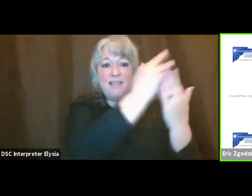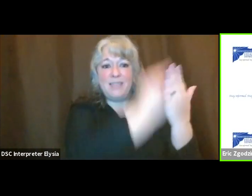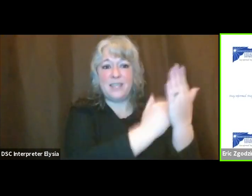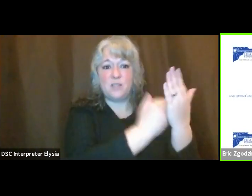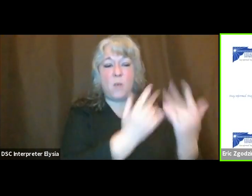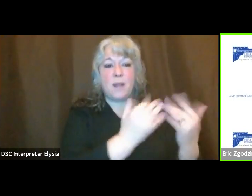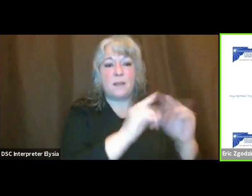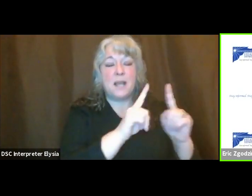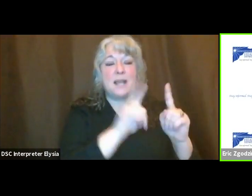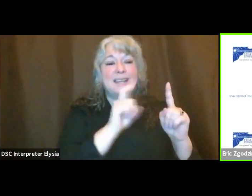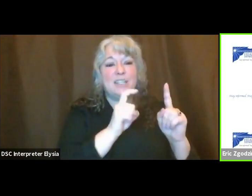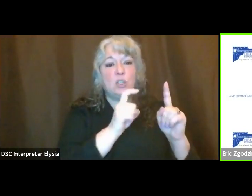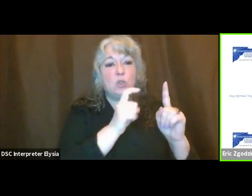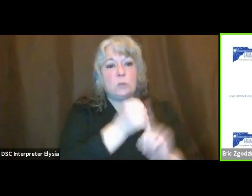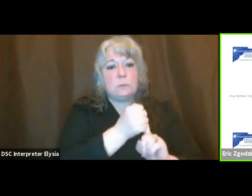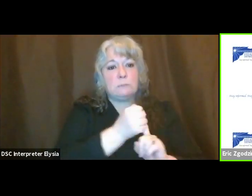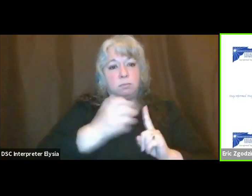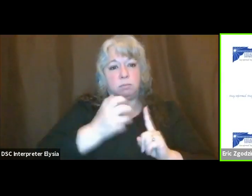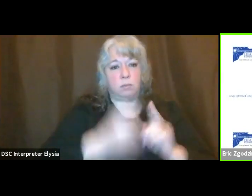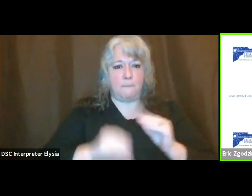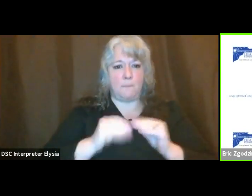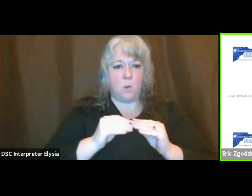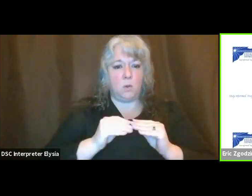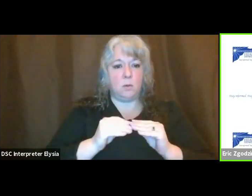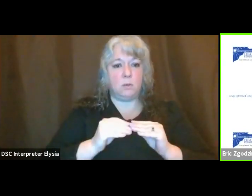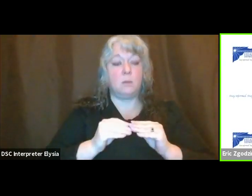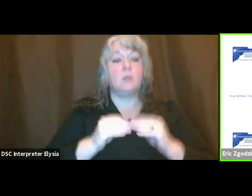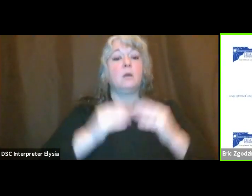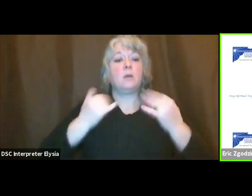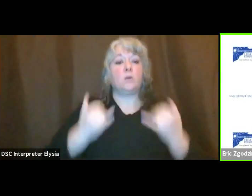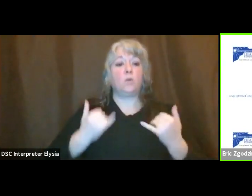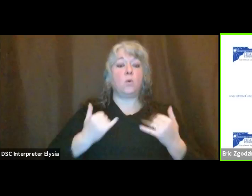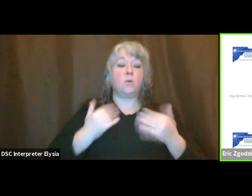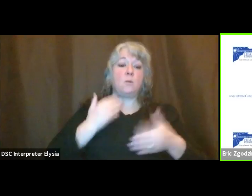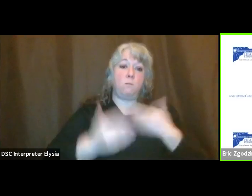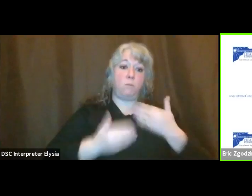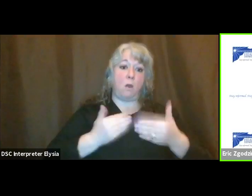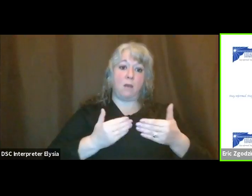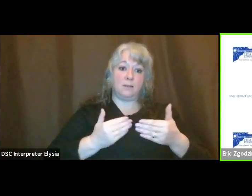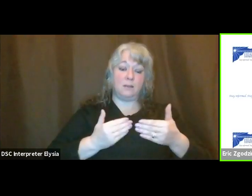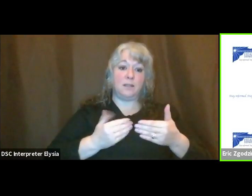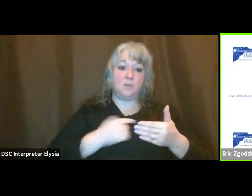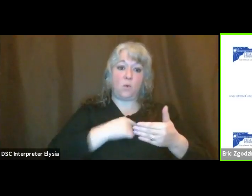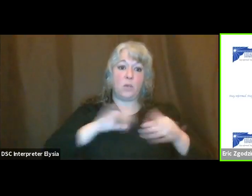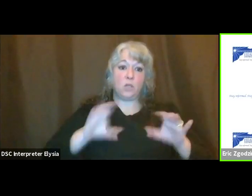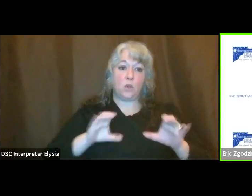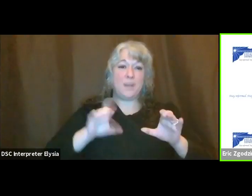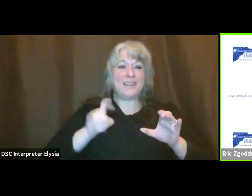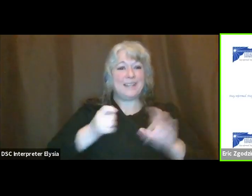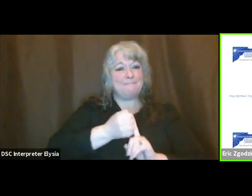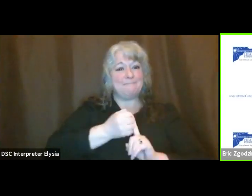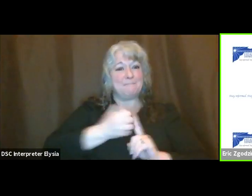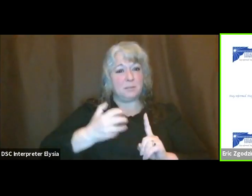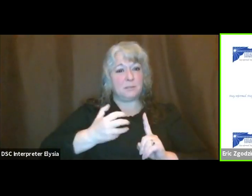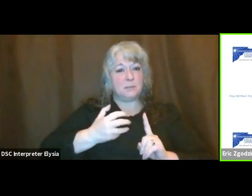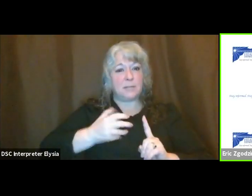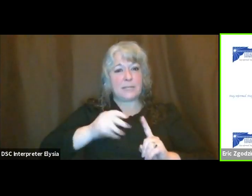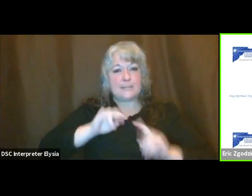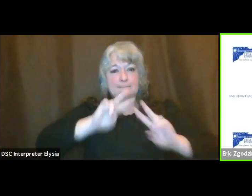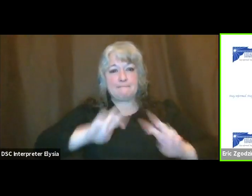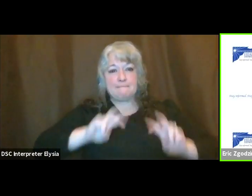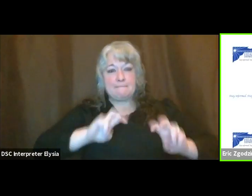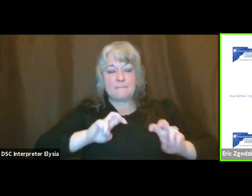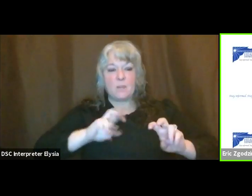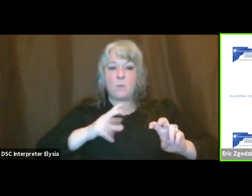bit more, continue with the process that we're using, just to make sure that we never have an issue with a